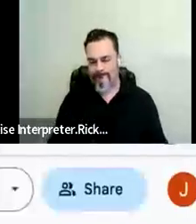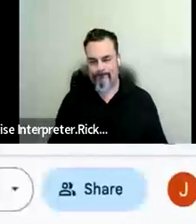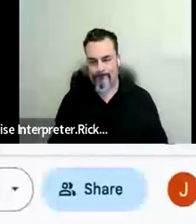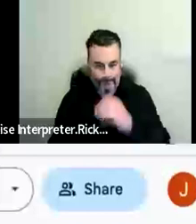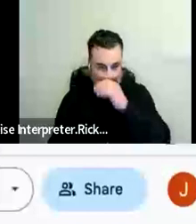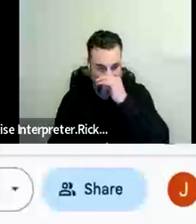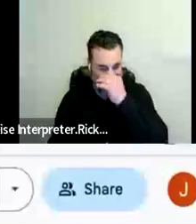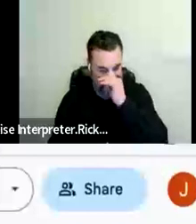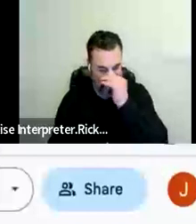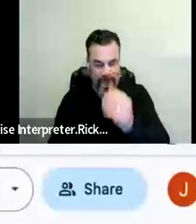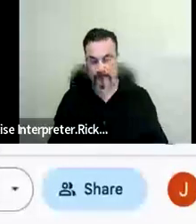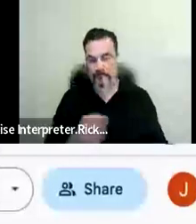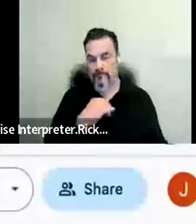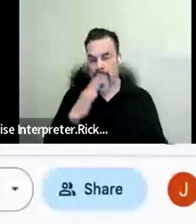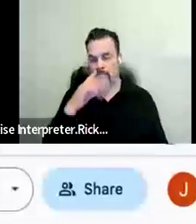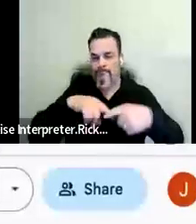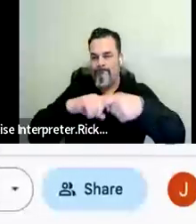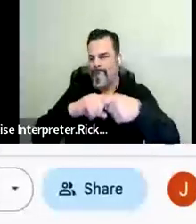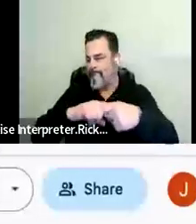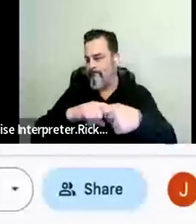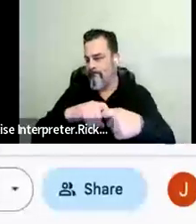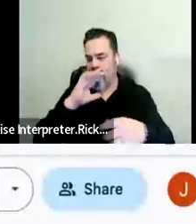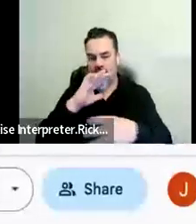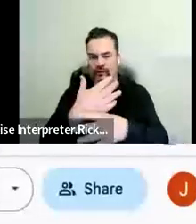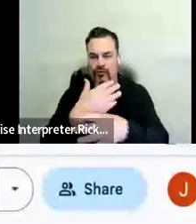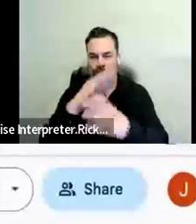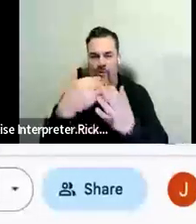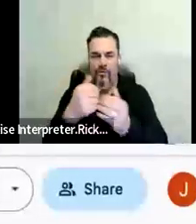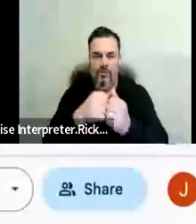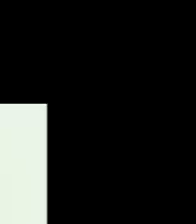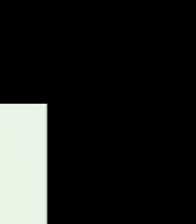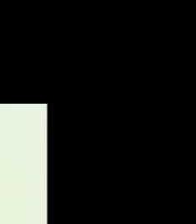And I will pause there, and I will share all of this with you.